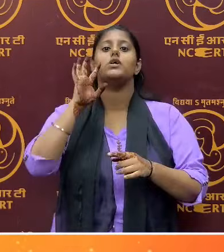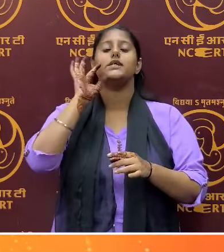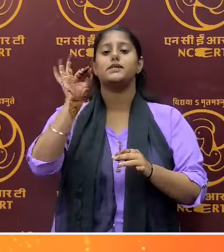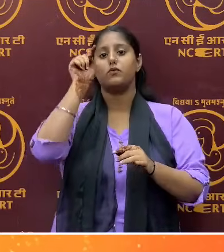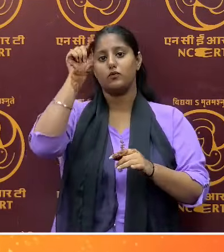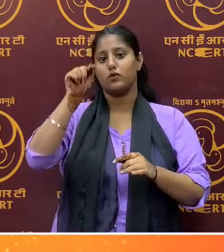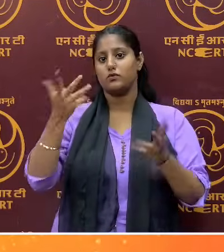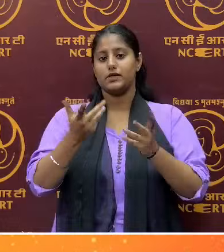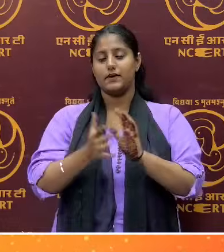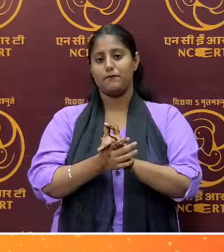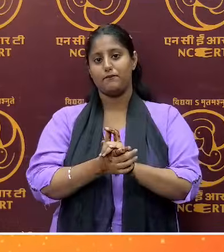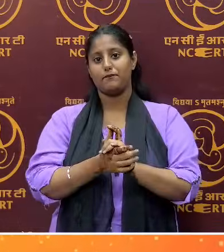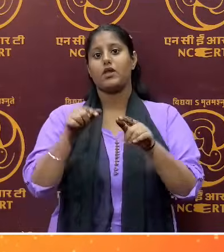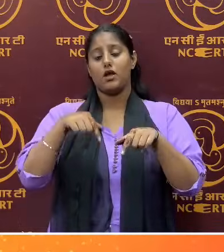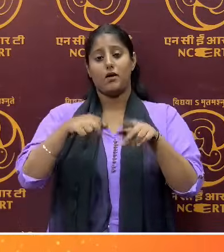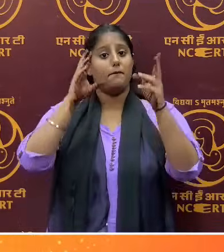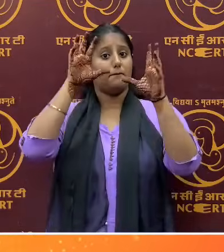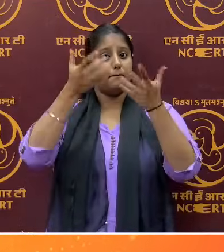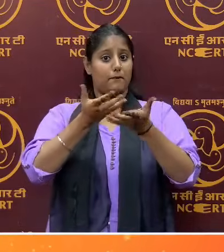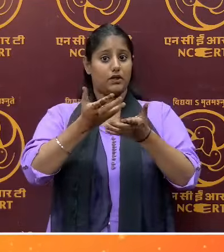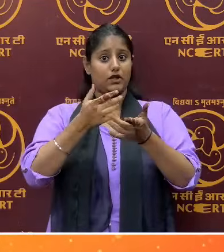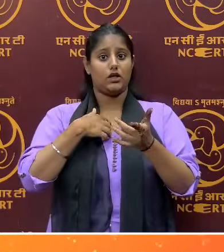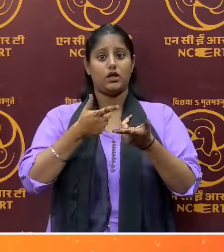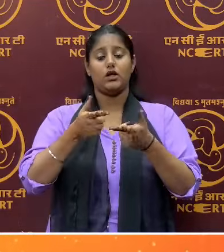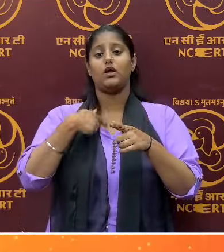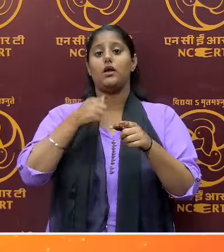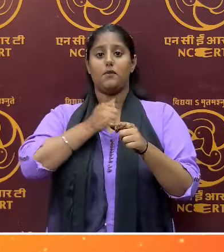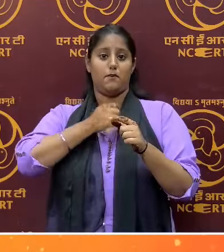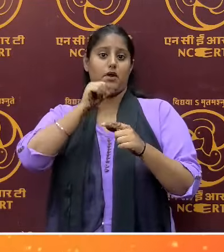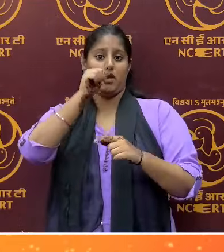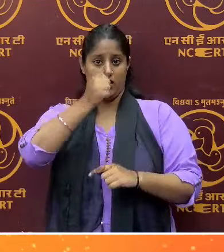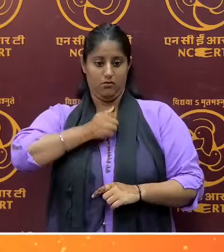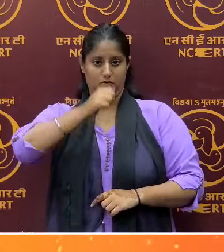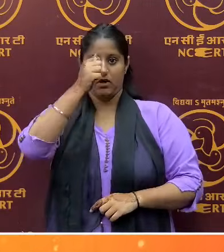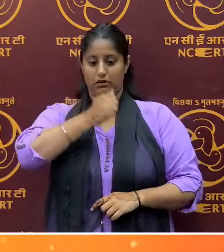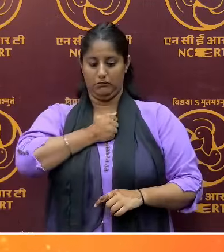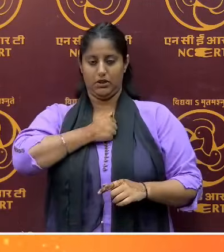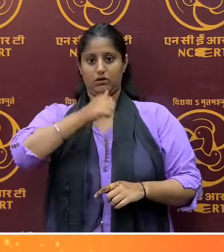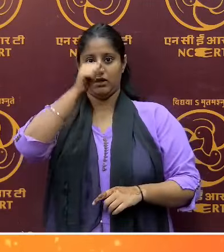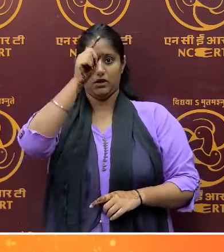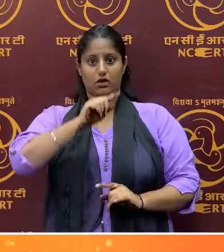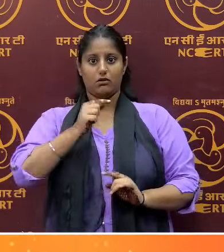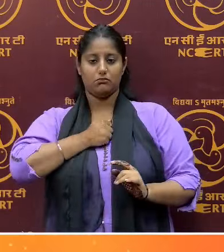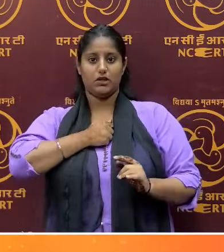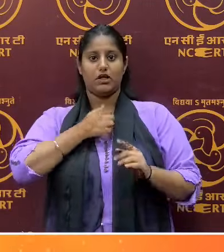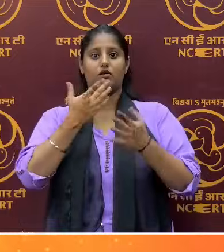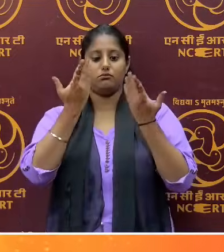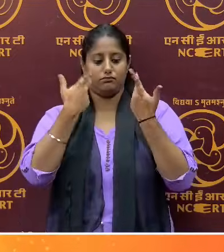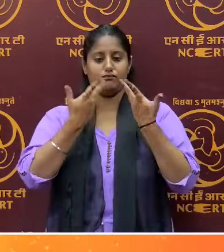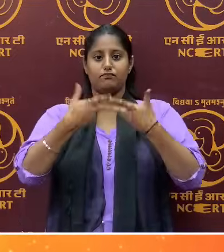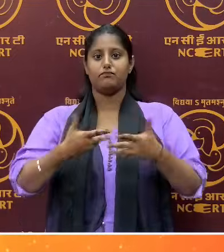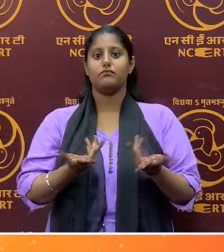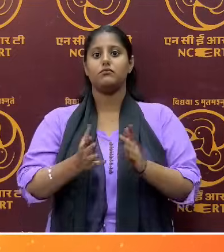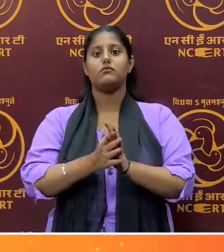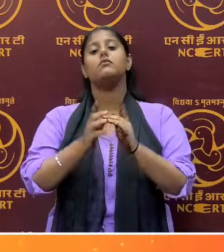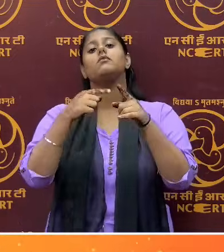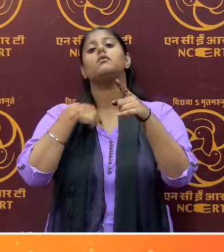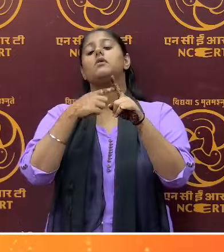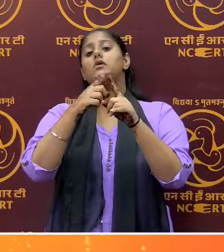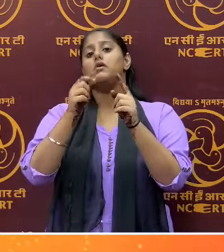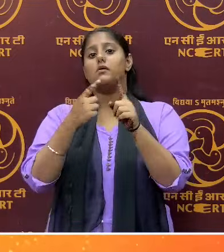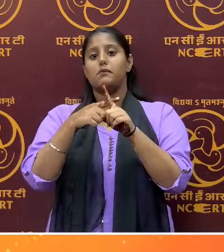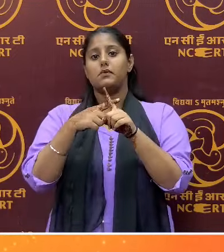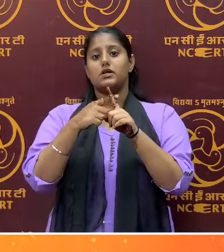really? We are talking about login via Meri Pehchaan. Most of the stakeholders are facing problems there. Then we are also giving